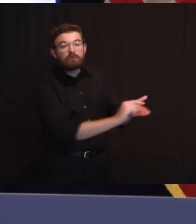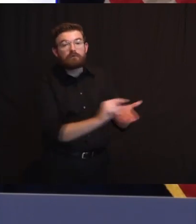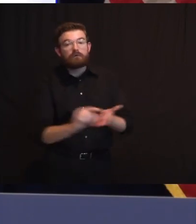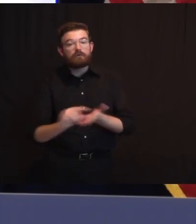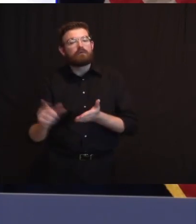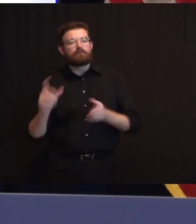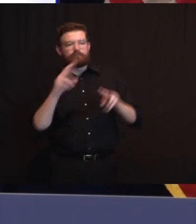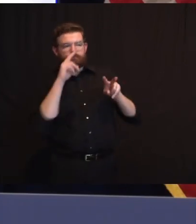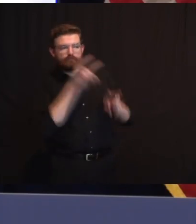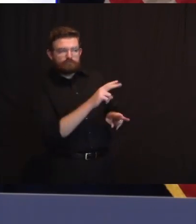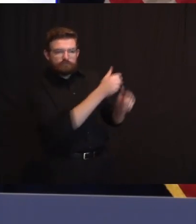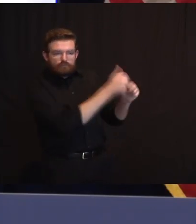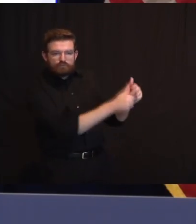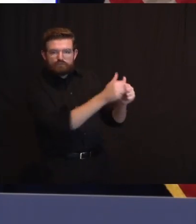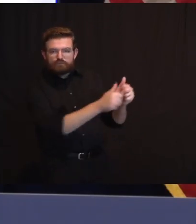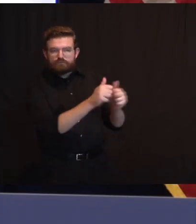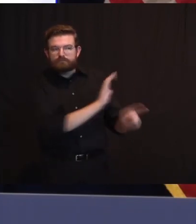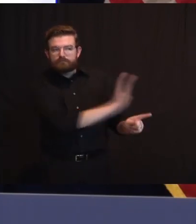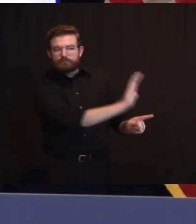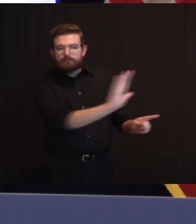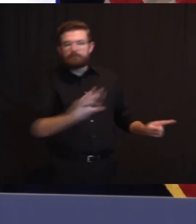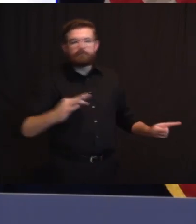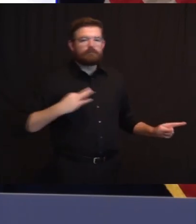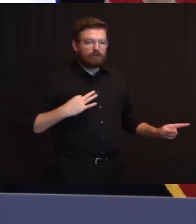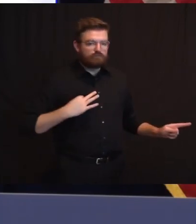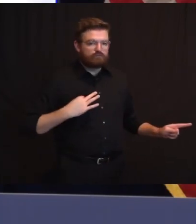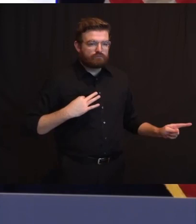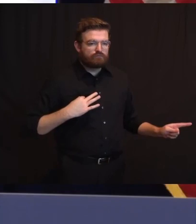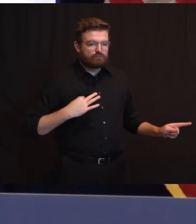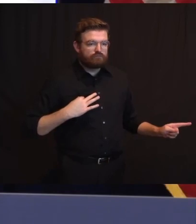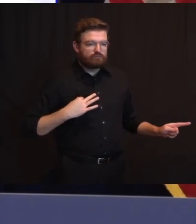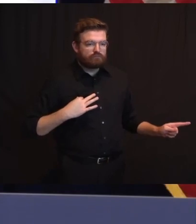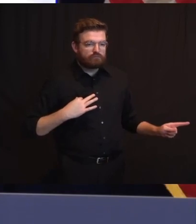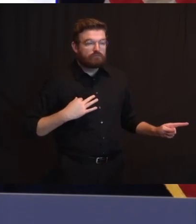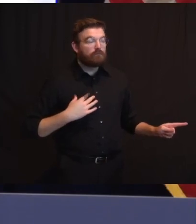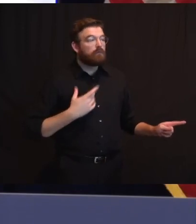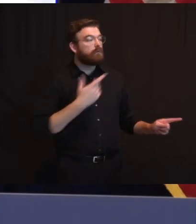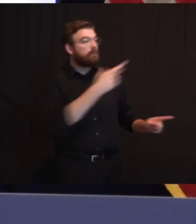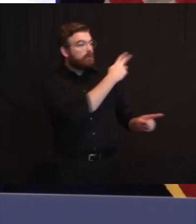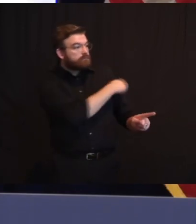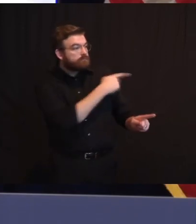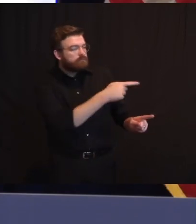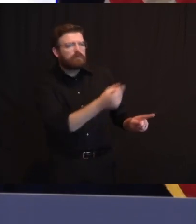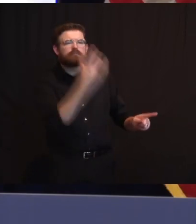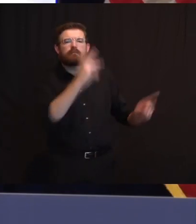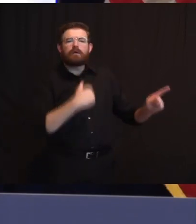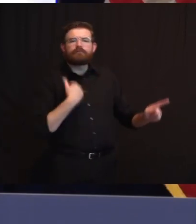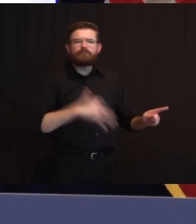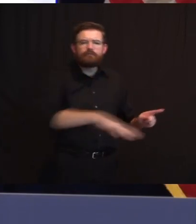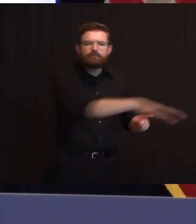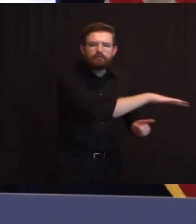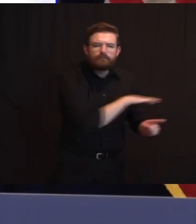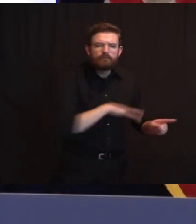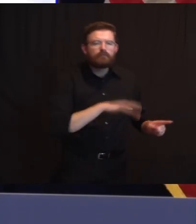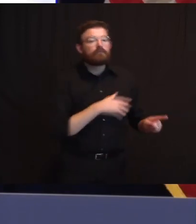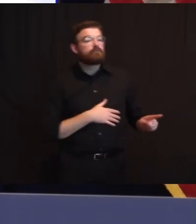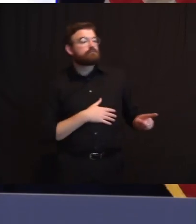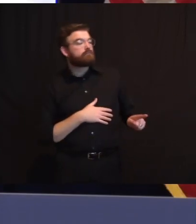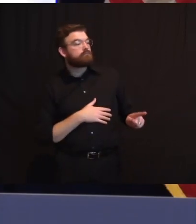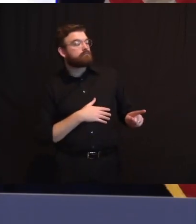include population density, existing regional resources, and the ability to rapidly scale up